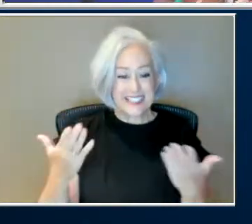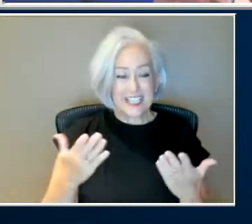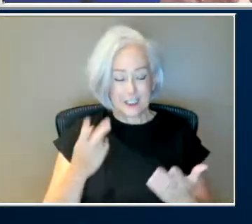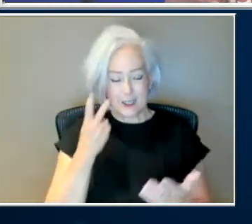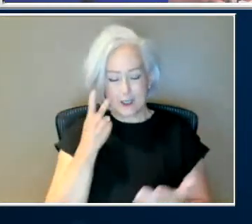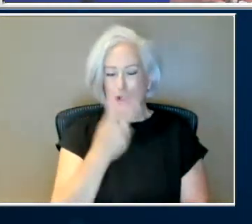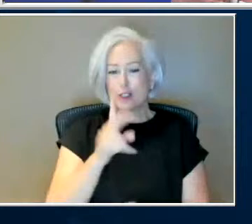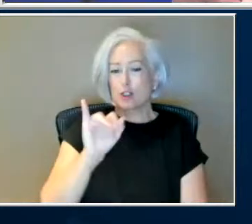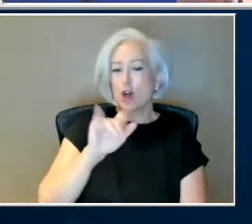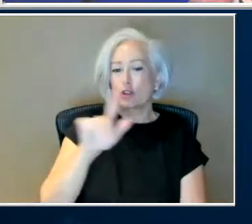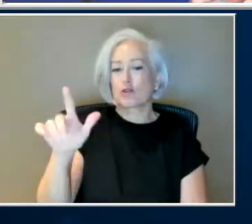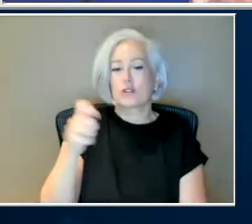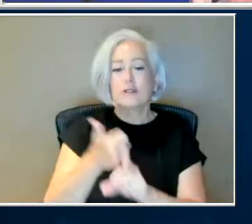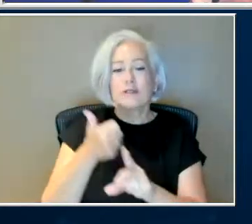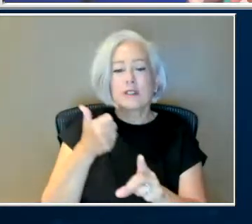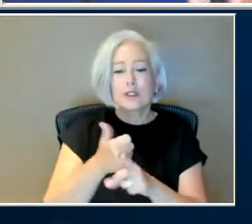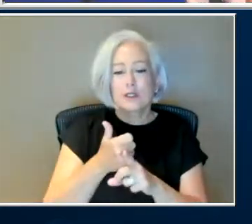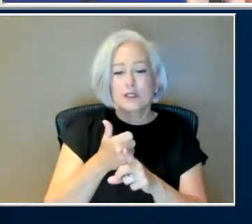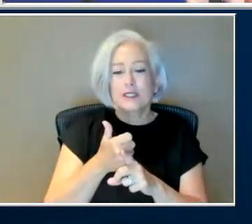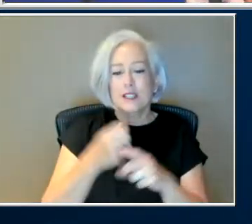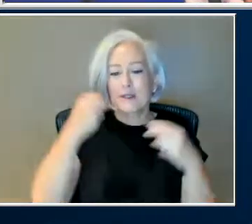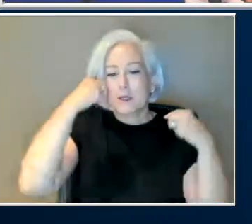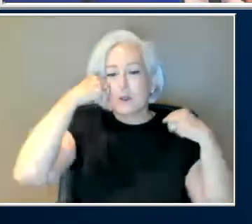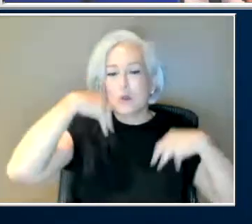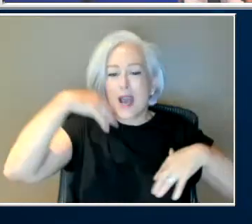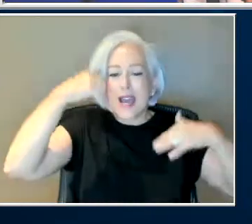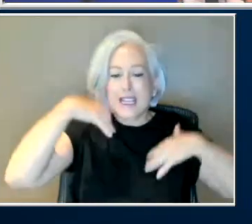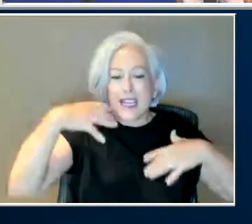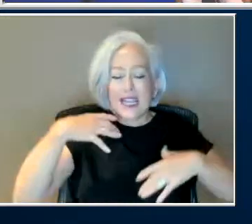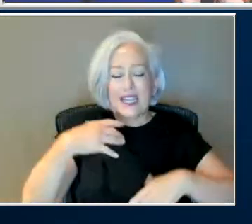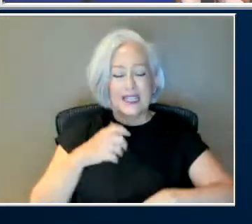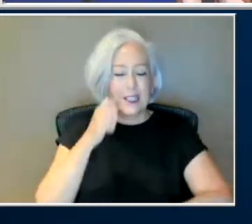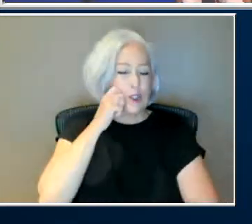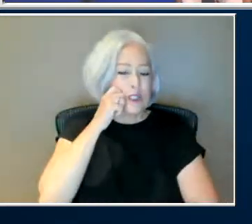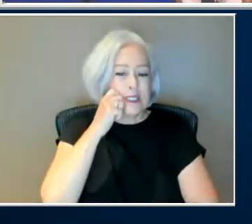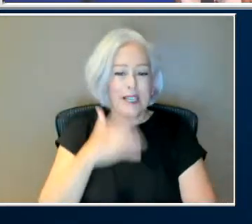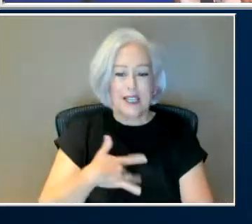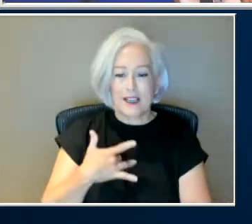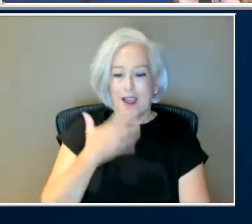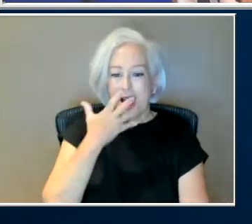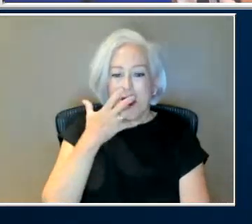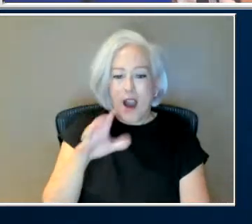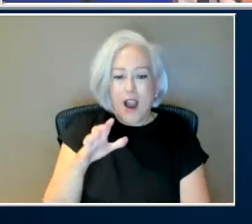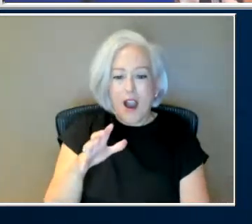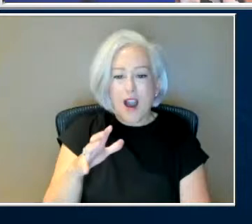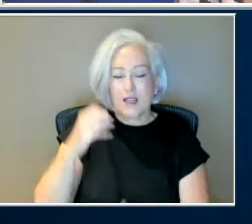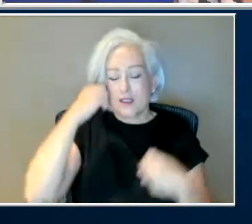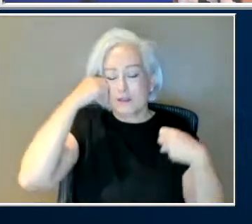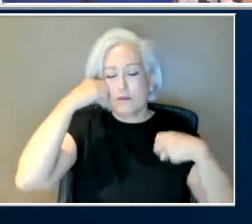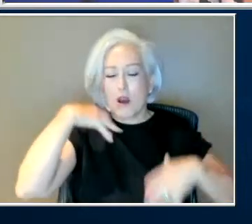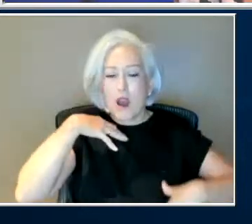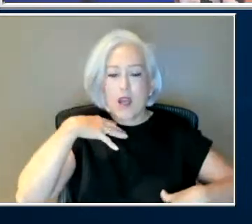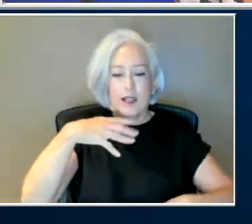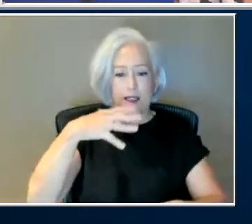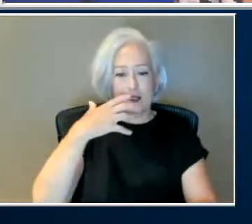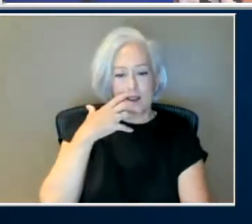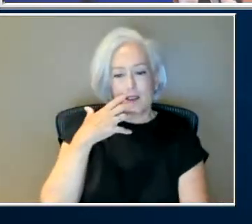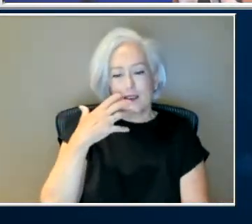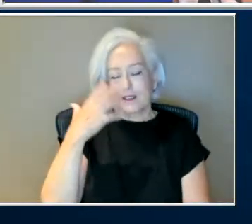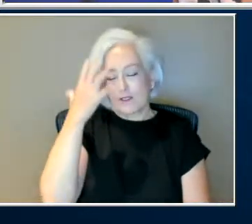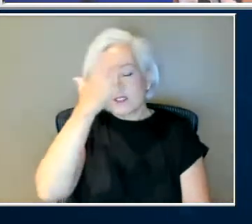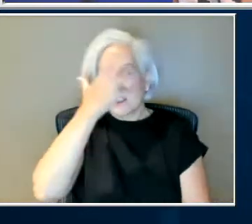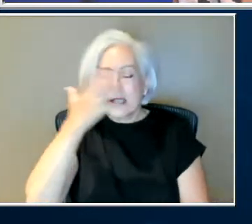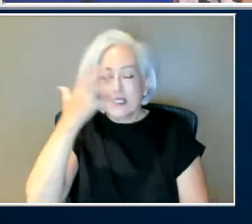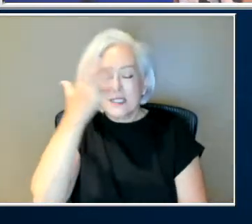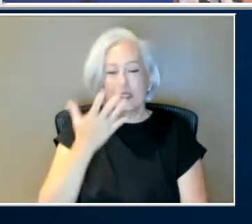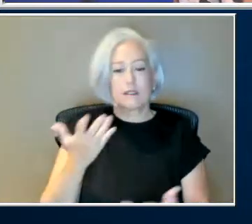skin was hot, she was flushed, she felt dizzy. Once someone though gets into a cooler environment, how quickly